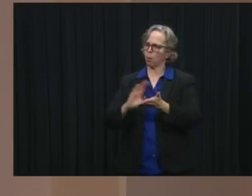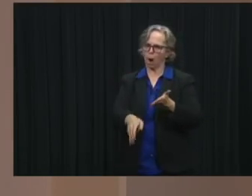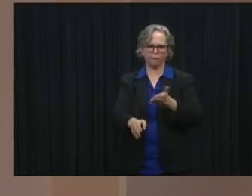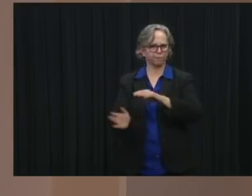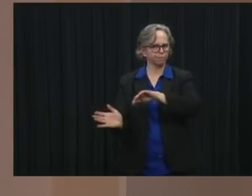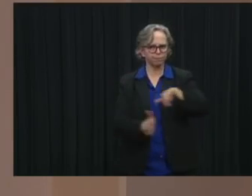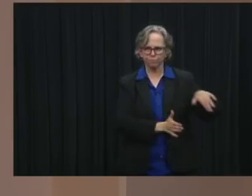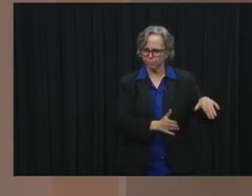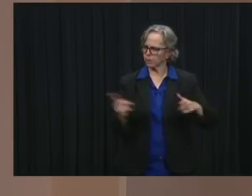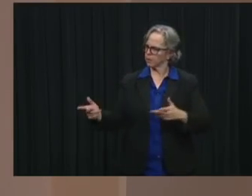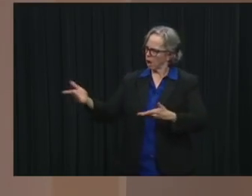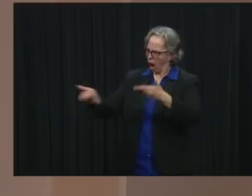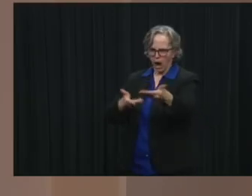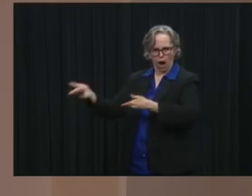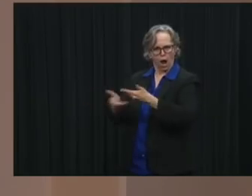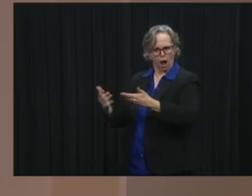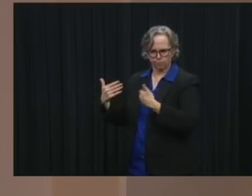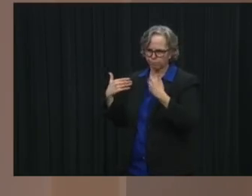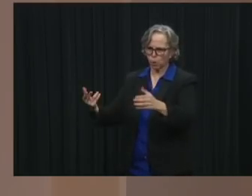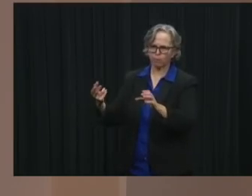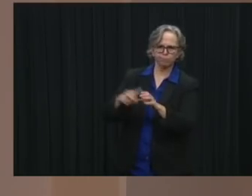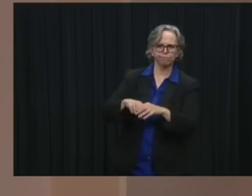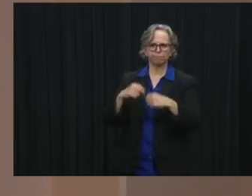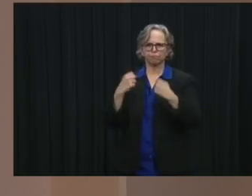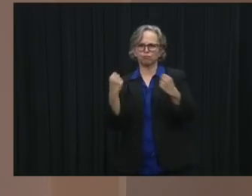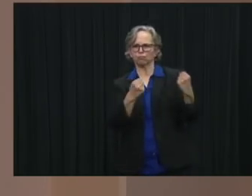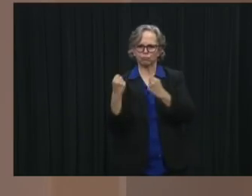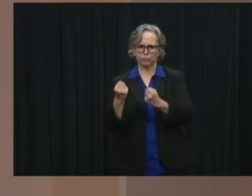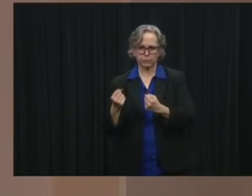find out more information on this if this affects you at